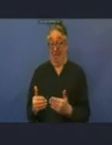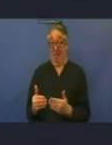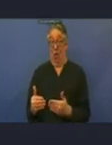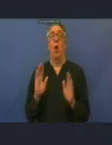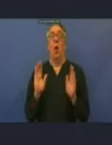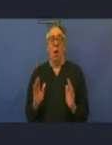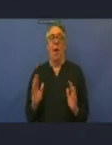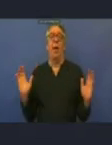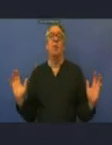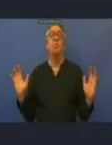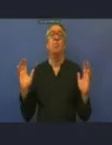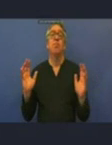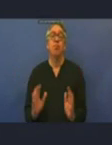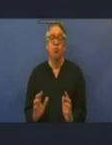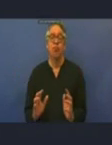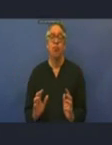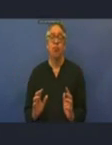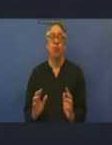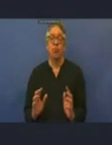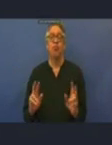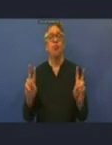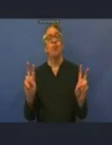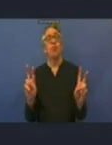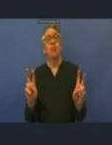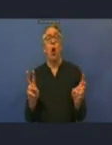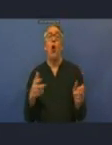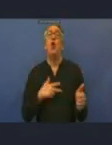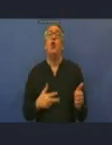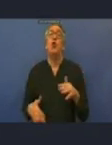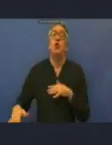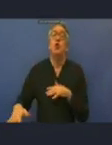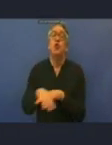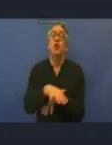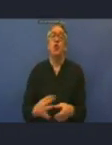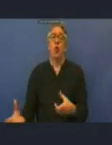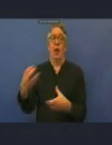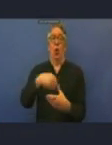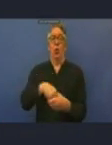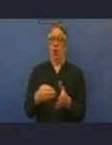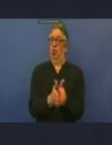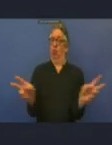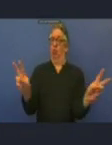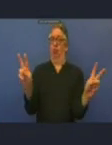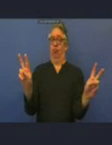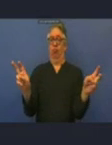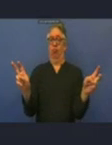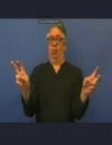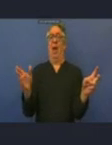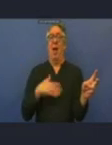context, which is social inclusion, in which one of the aspects is the gender equality already prepared from us since